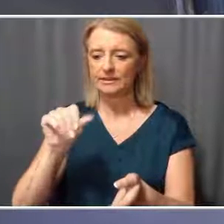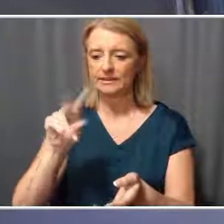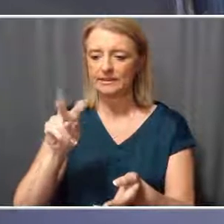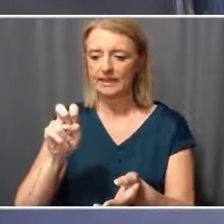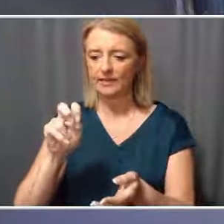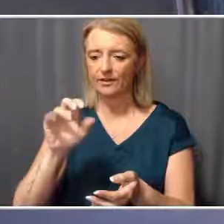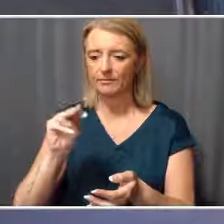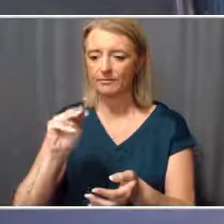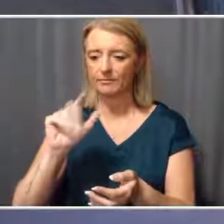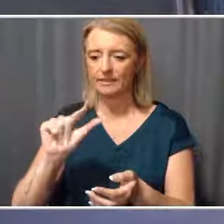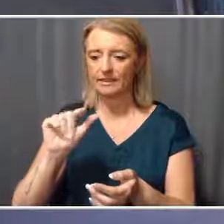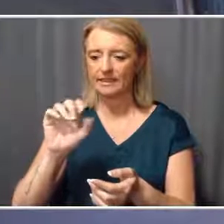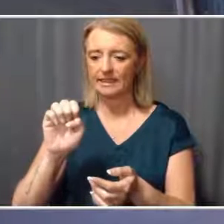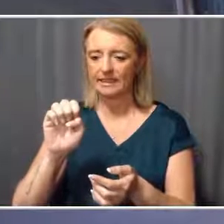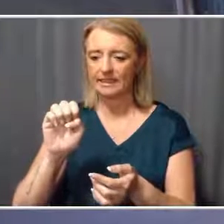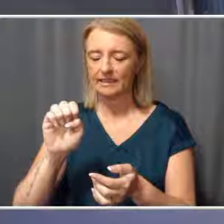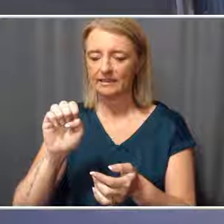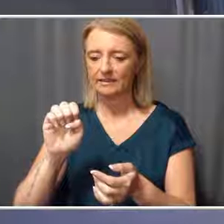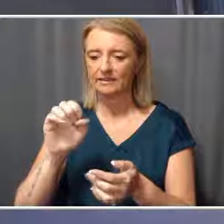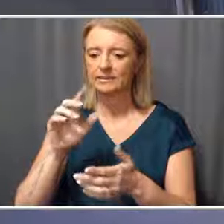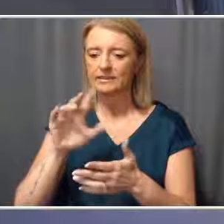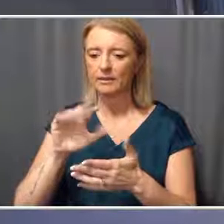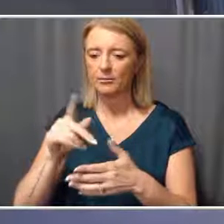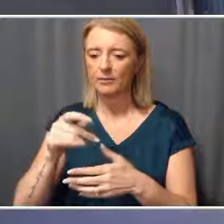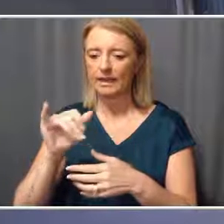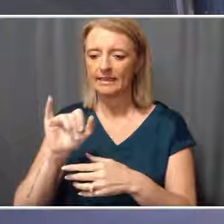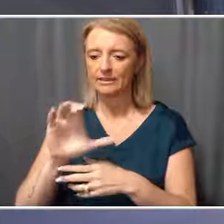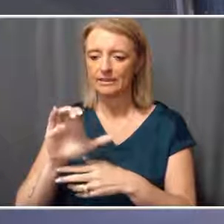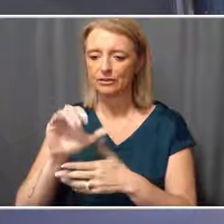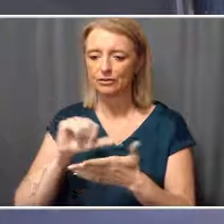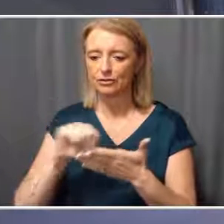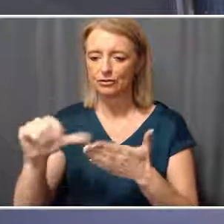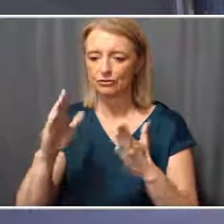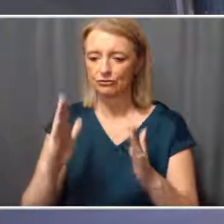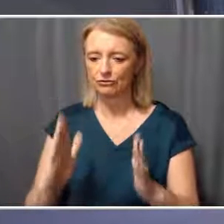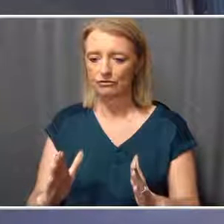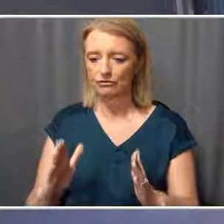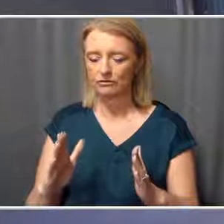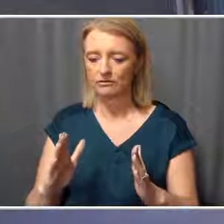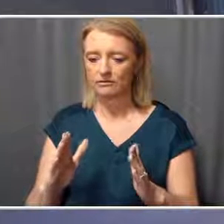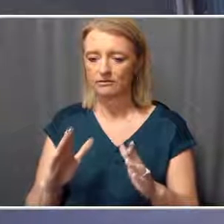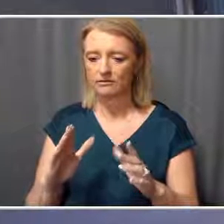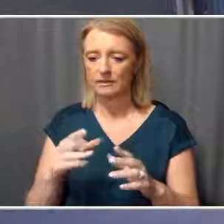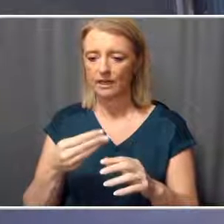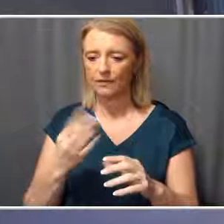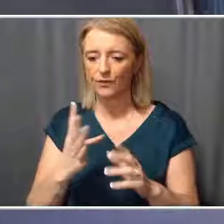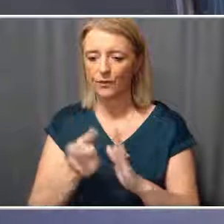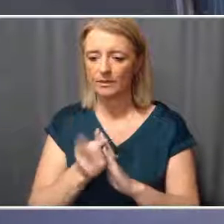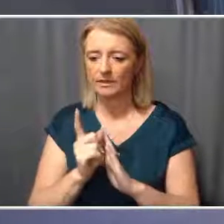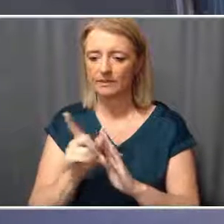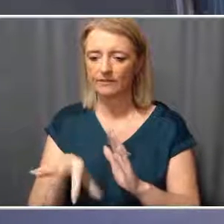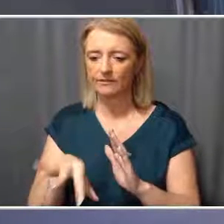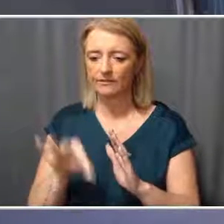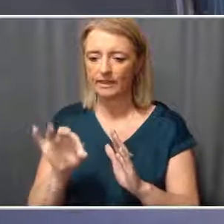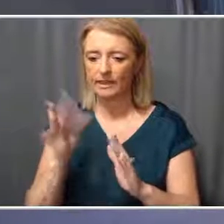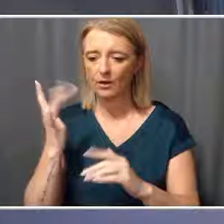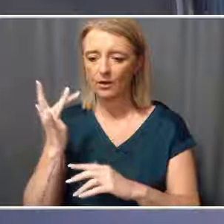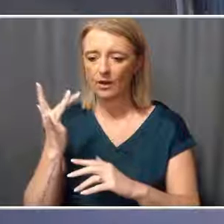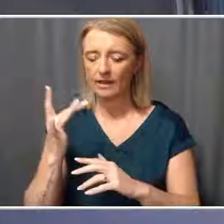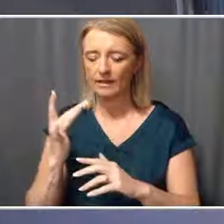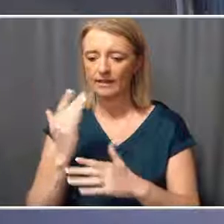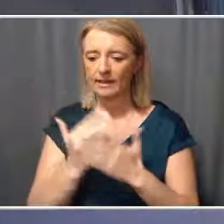and fix it all the way through high school. And then as I got older into my 20s, they just got worse.